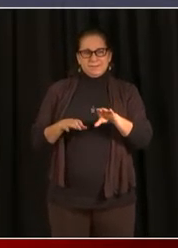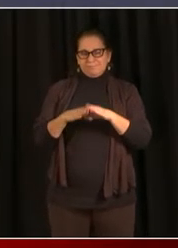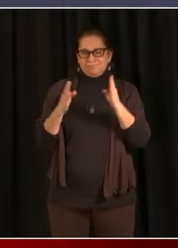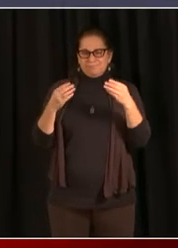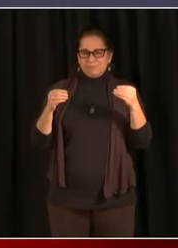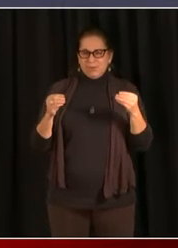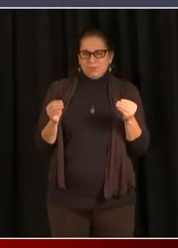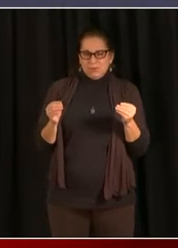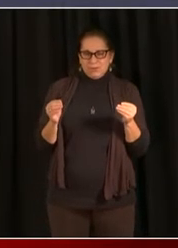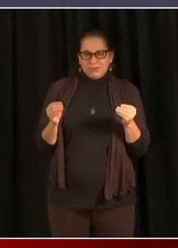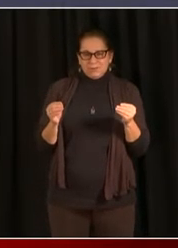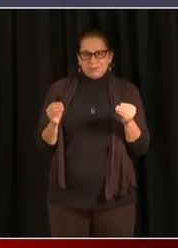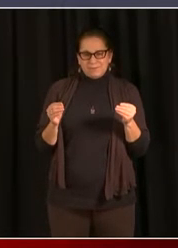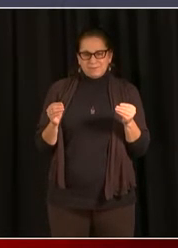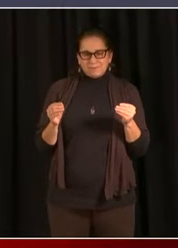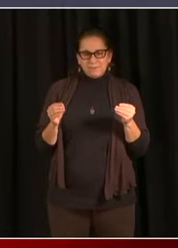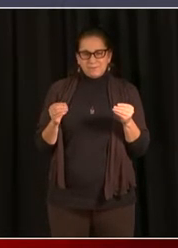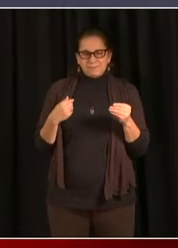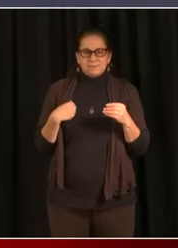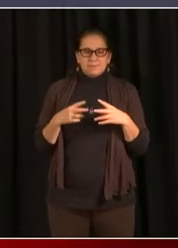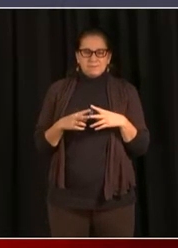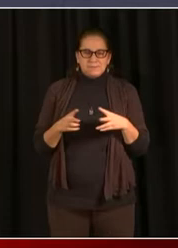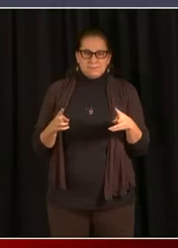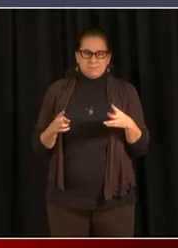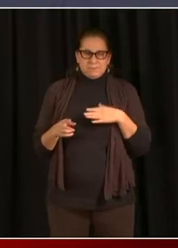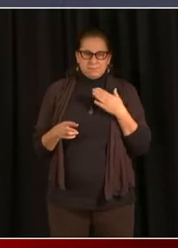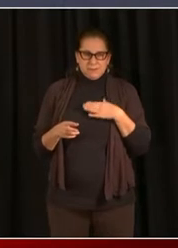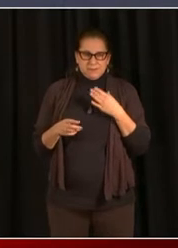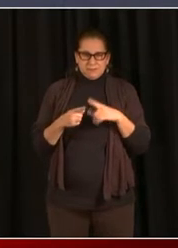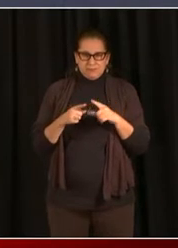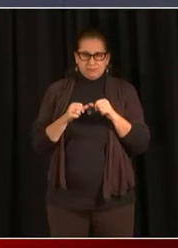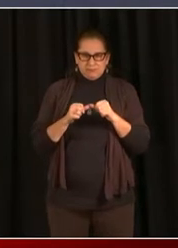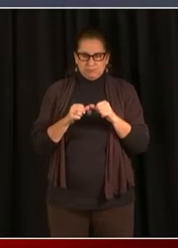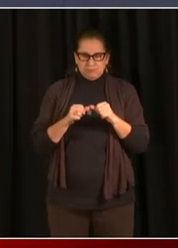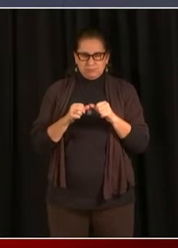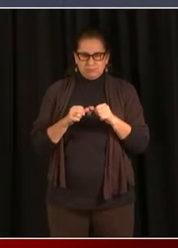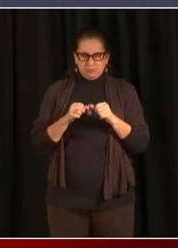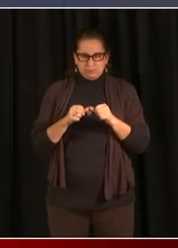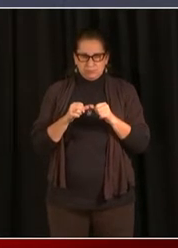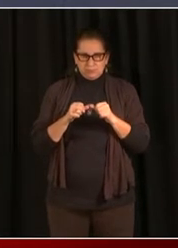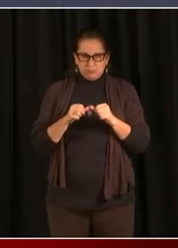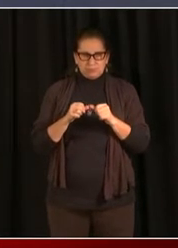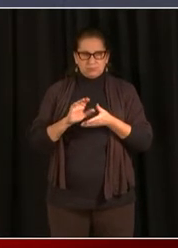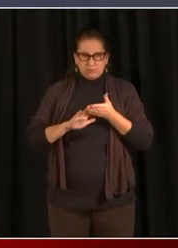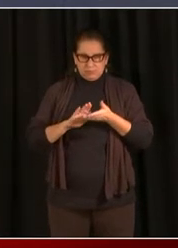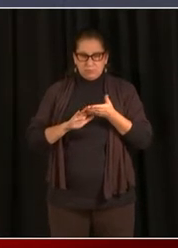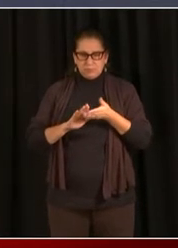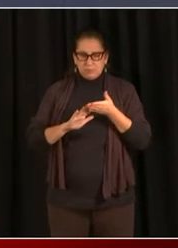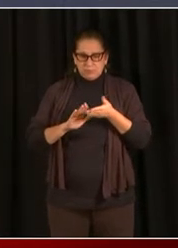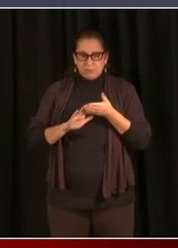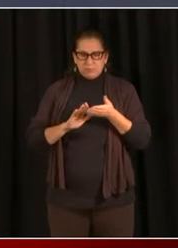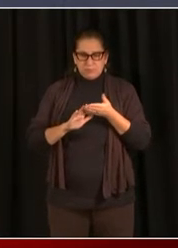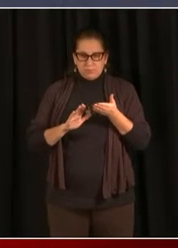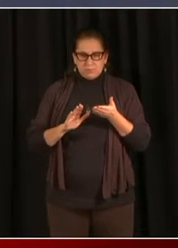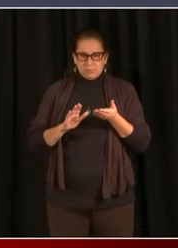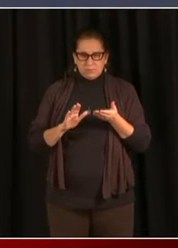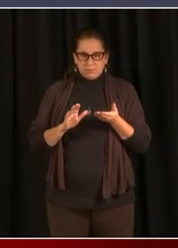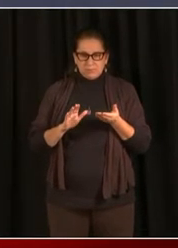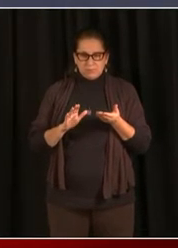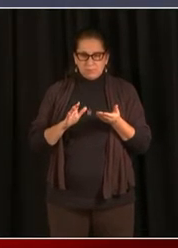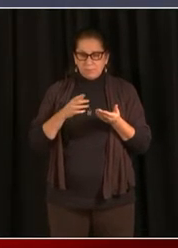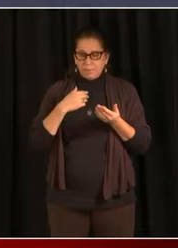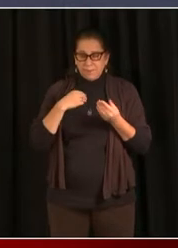But we feel right now so happy to be part of Edens, especially at La Cosecha, which is a beautiful and an